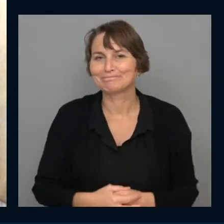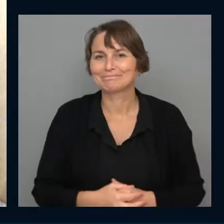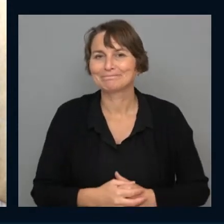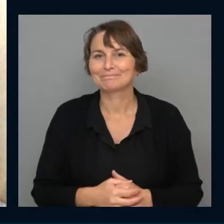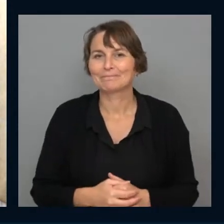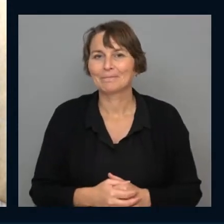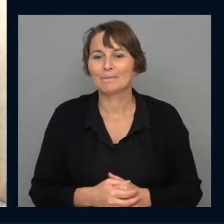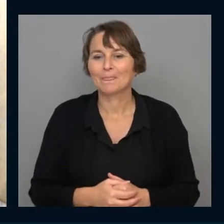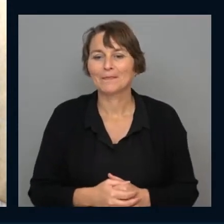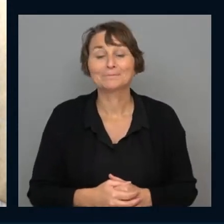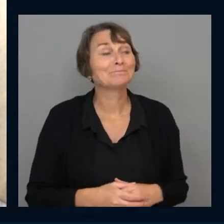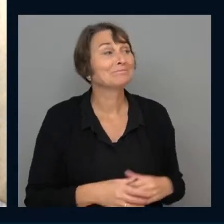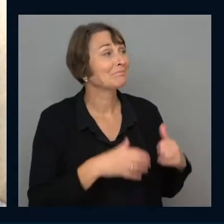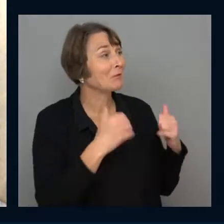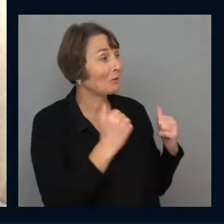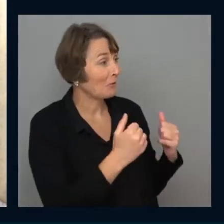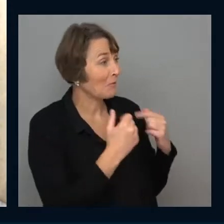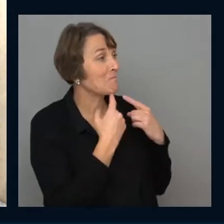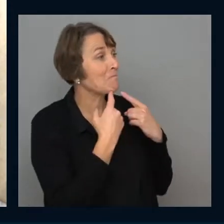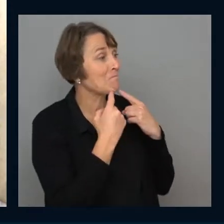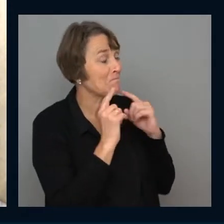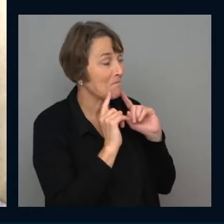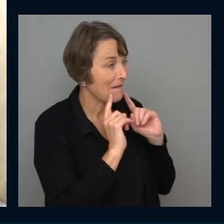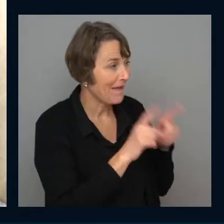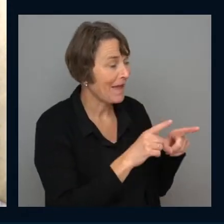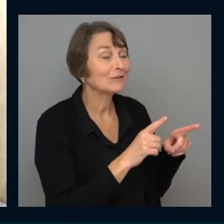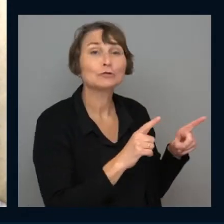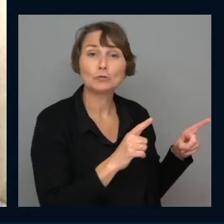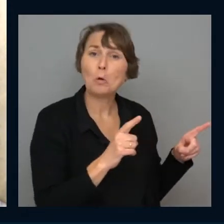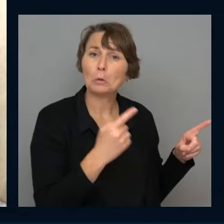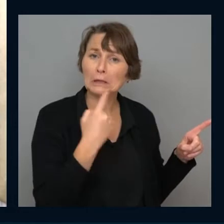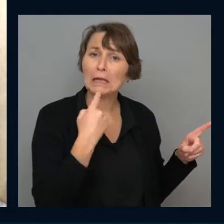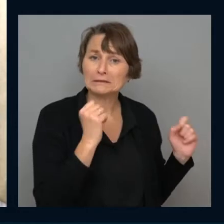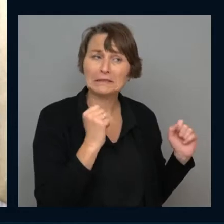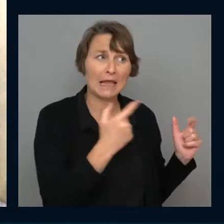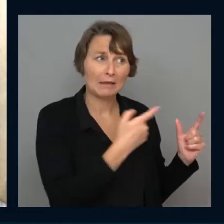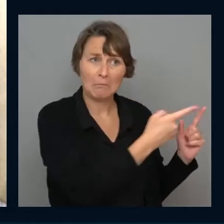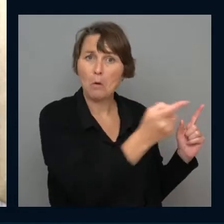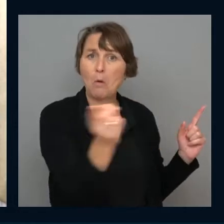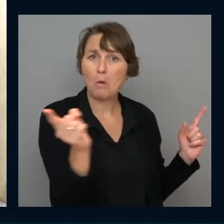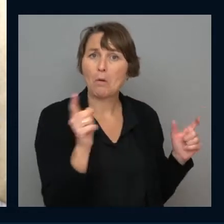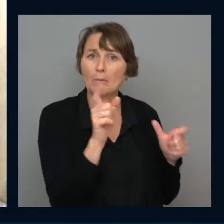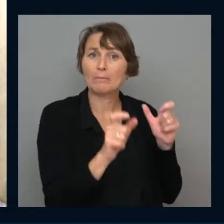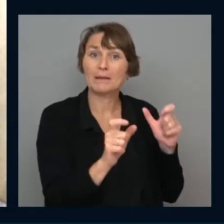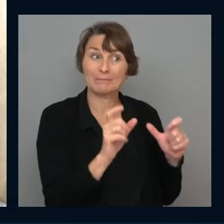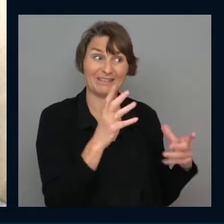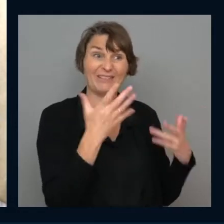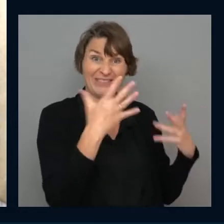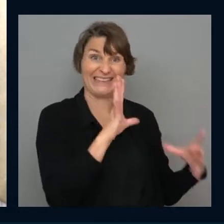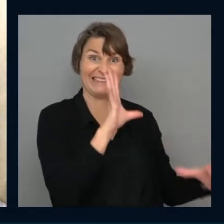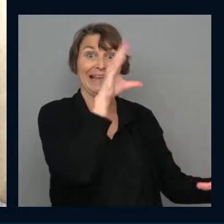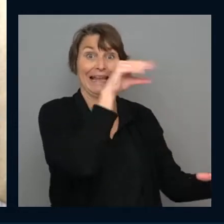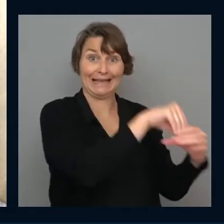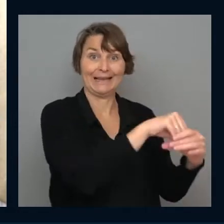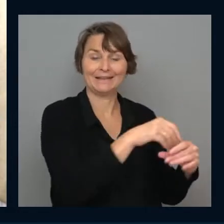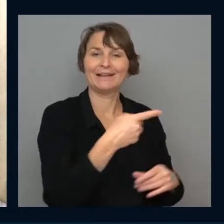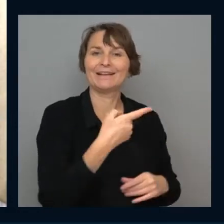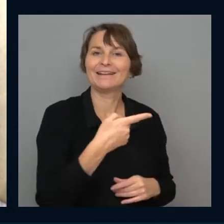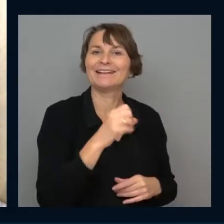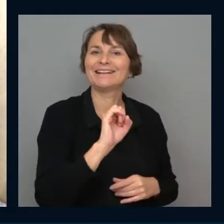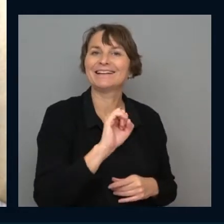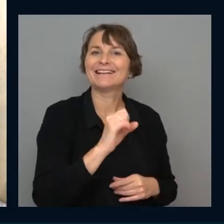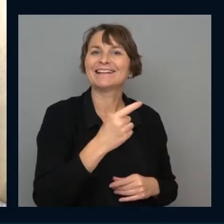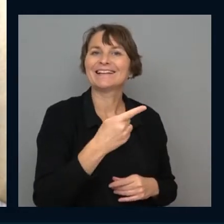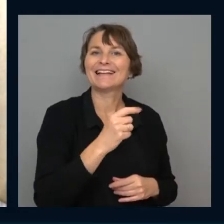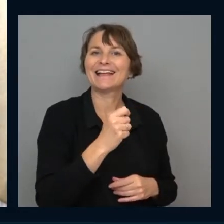Yeah, that's a great answer. So is it safe to assume that for the people that are already in GitHub, that it's the default